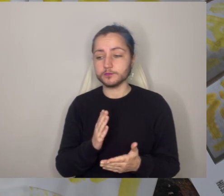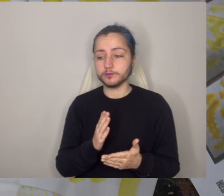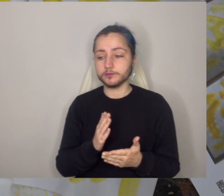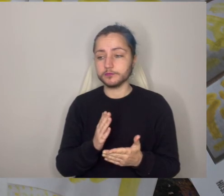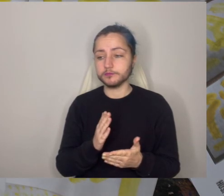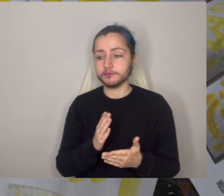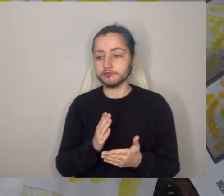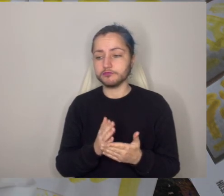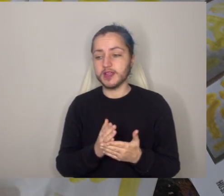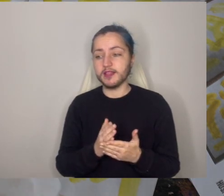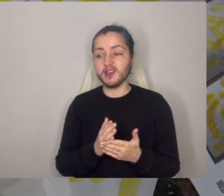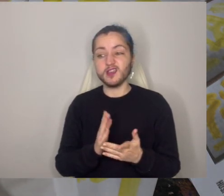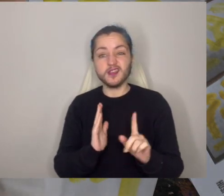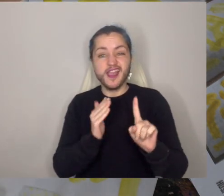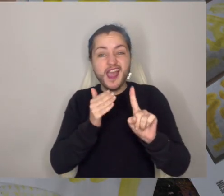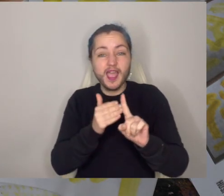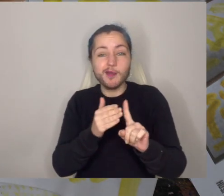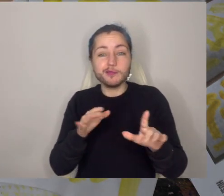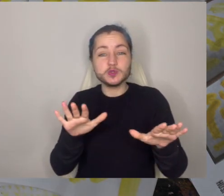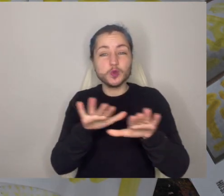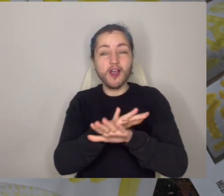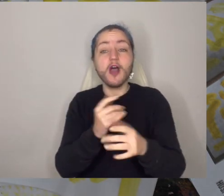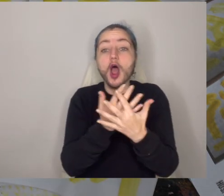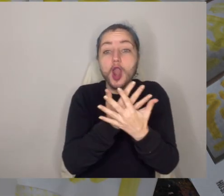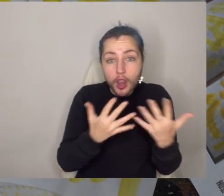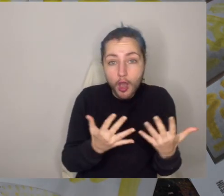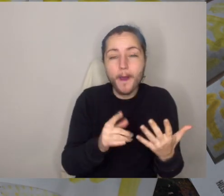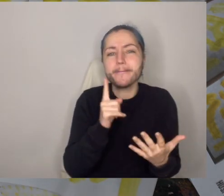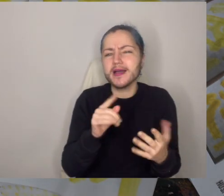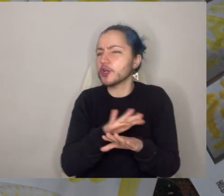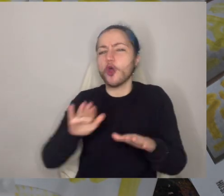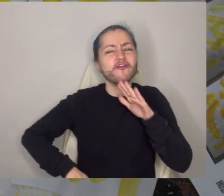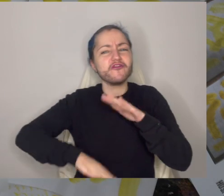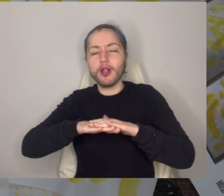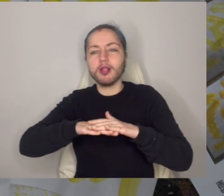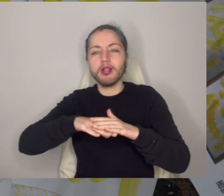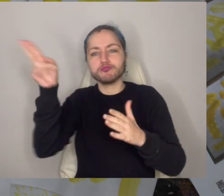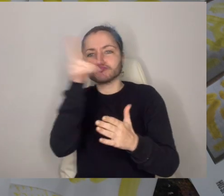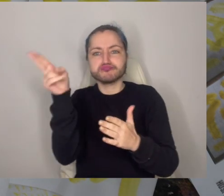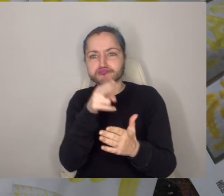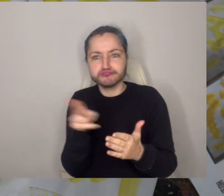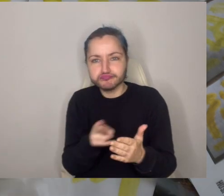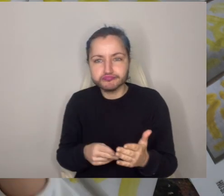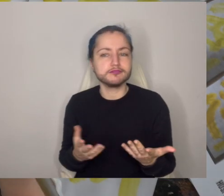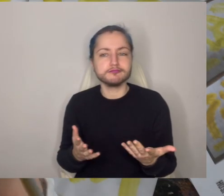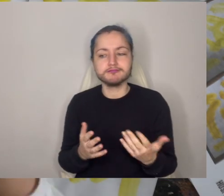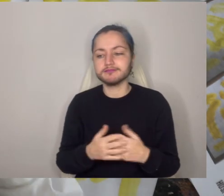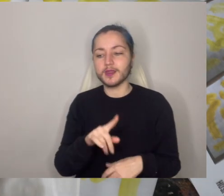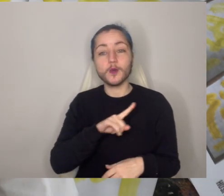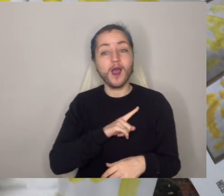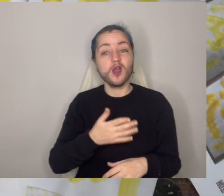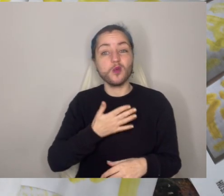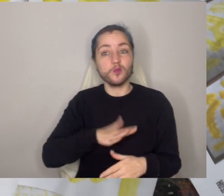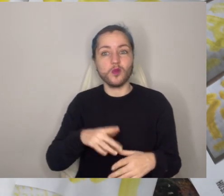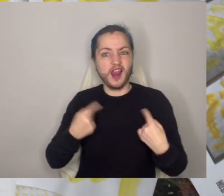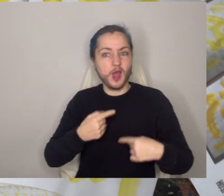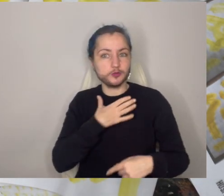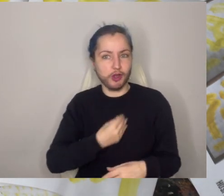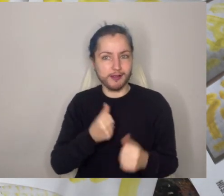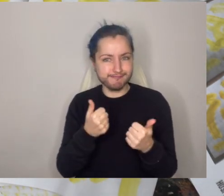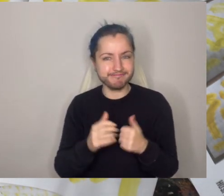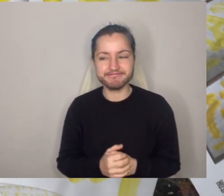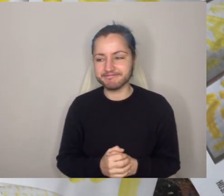go and try and fill in the page with quite expressive lines as much as